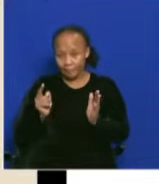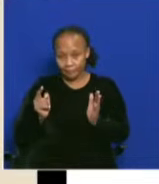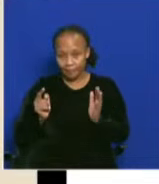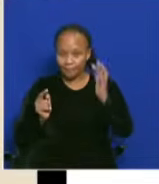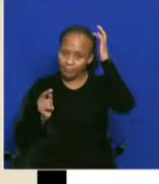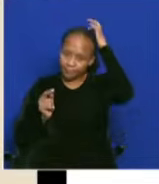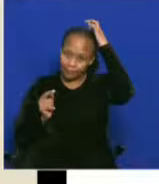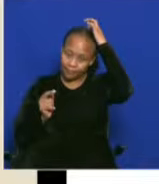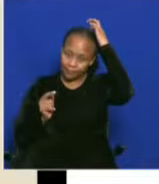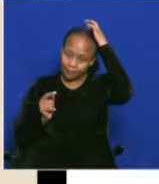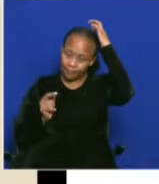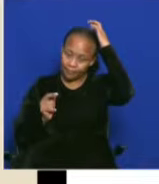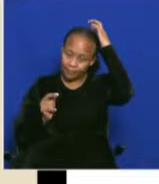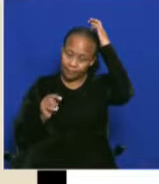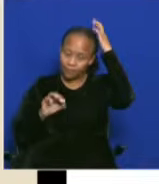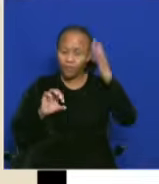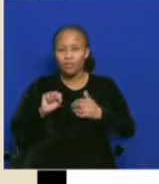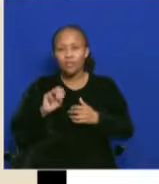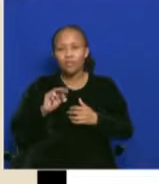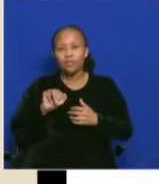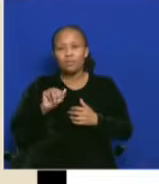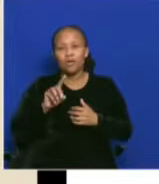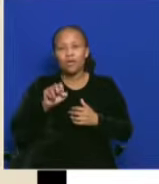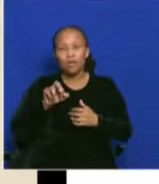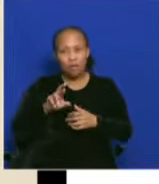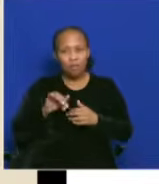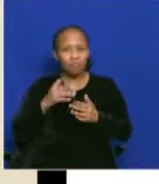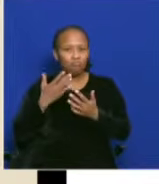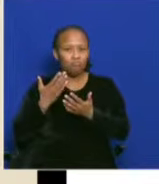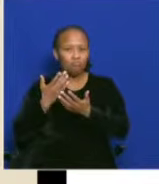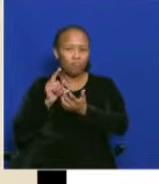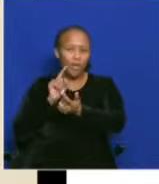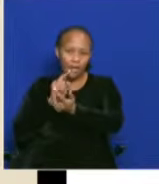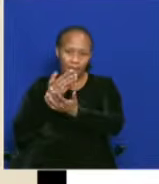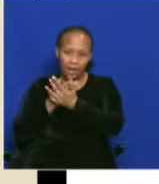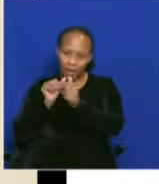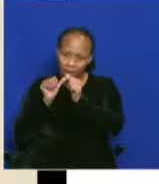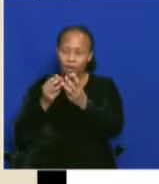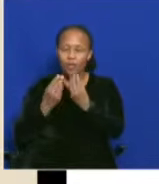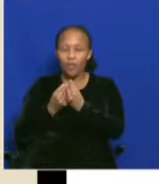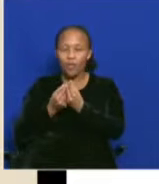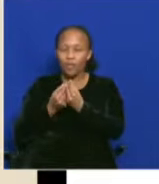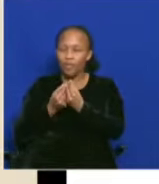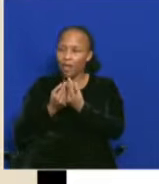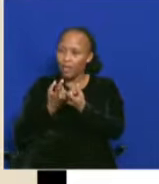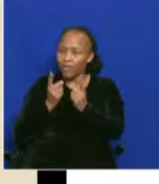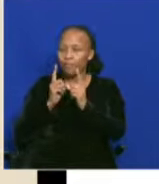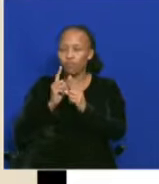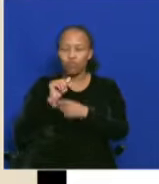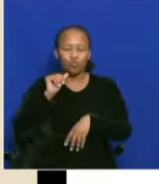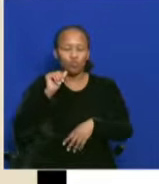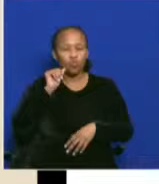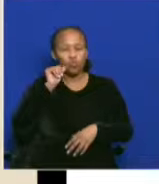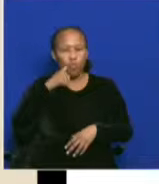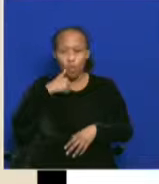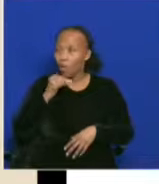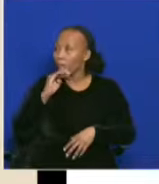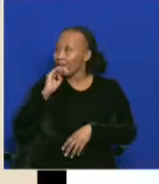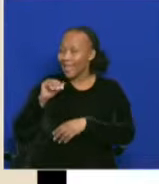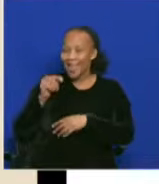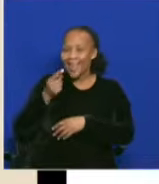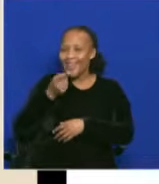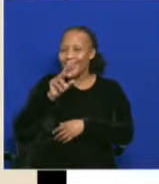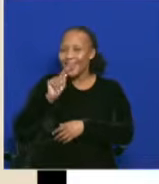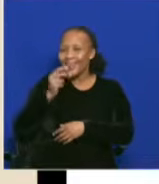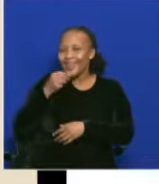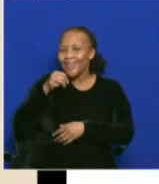SMARDA can carry on and meet them tomorrow. He responds to say, them means more than one person, will be good to know who else he met. I